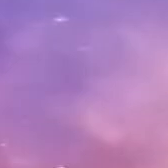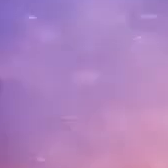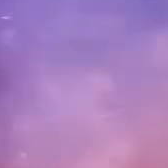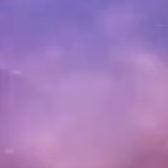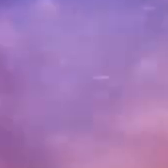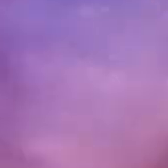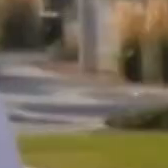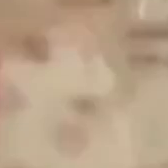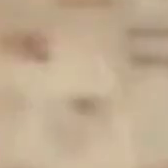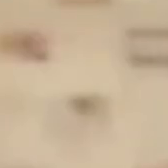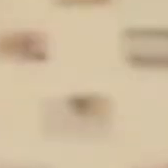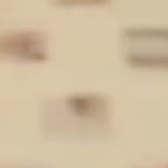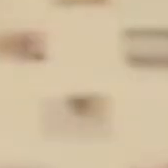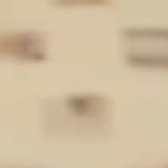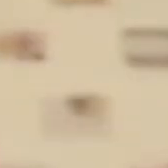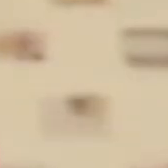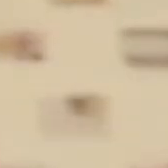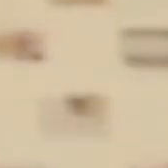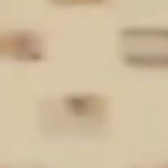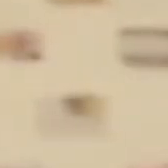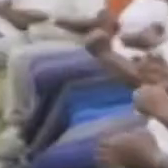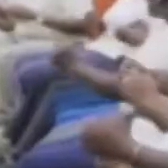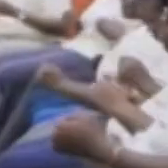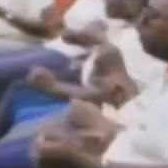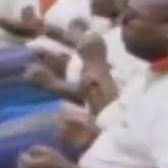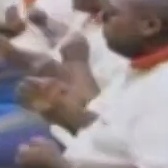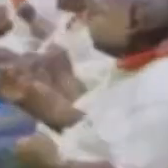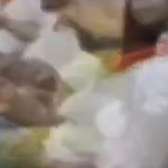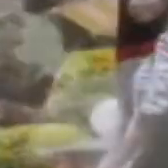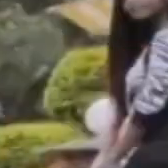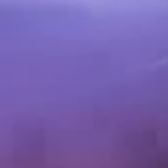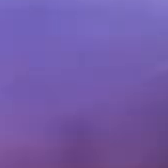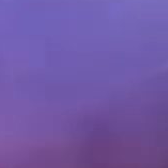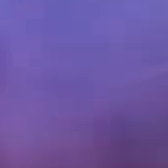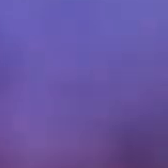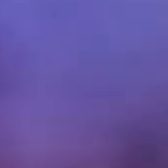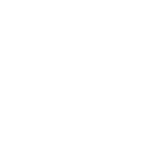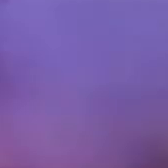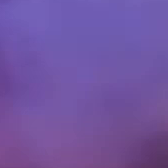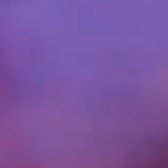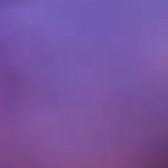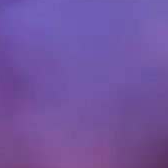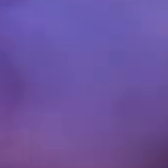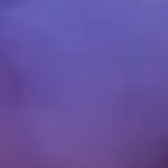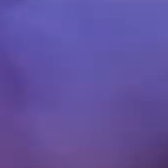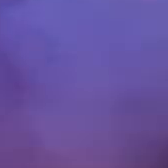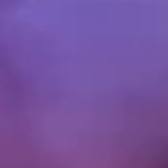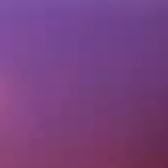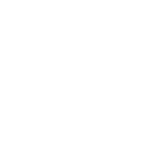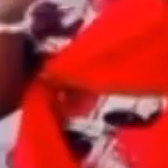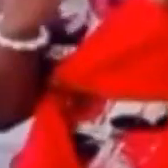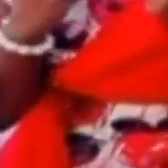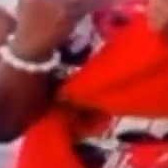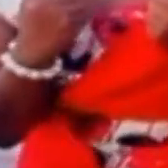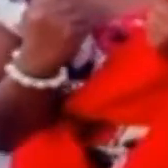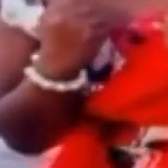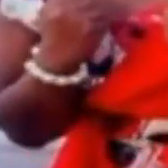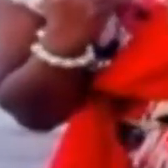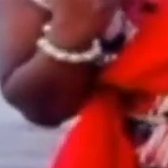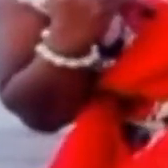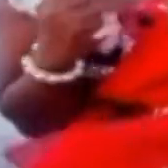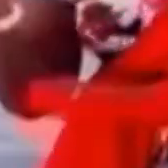Every Saturday and Sunday, KBC rejuvenates your weekend with gospel tunes and strengthen your faith with the word. I